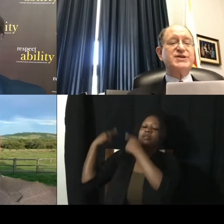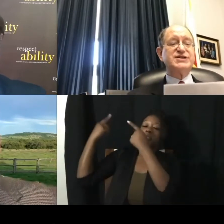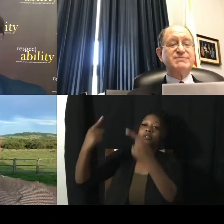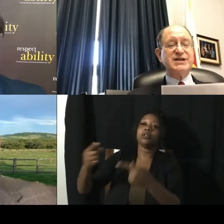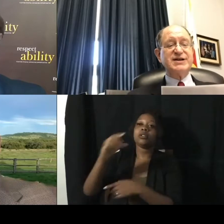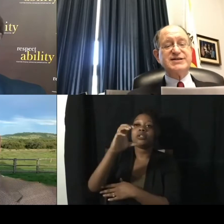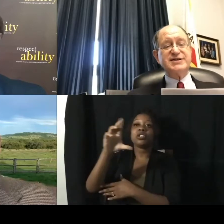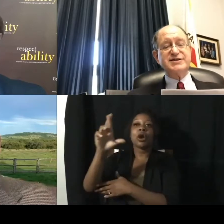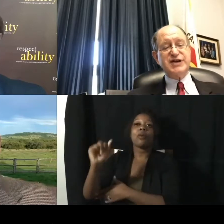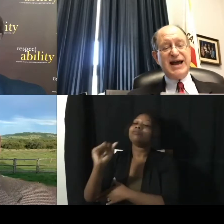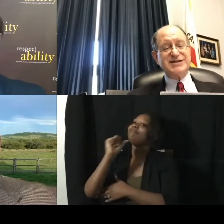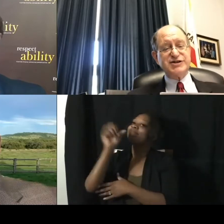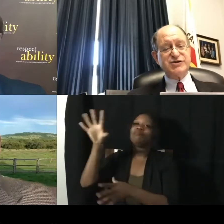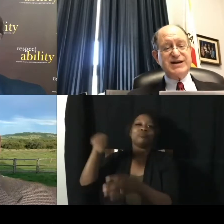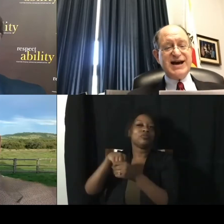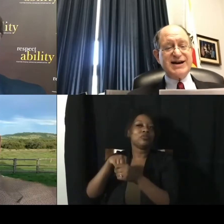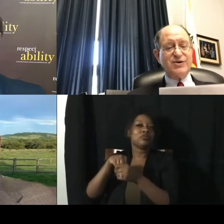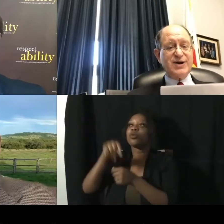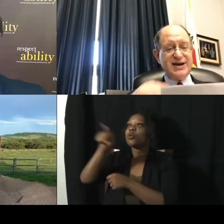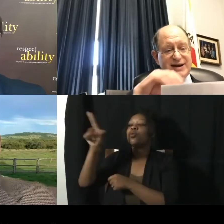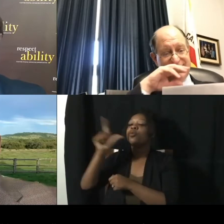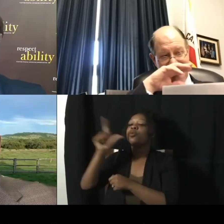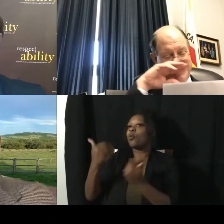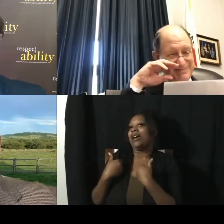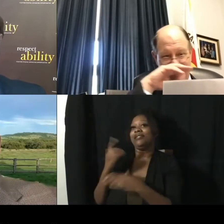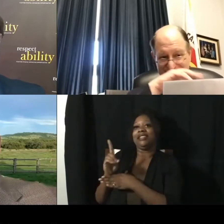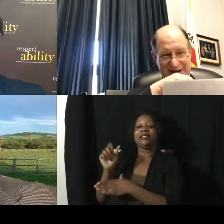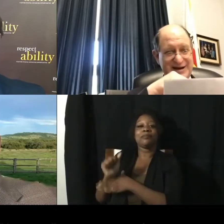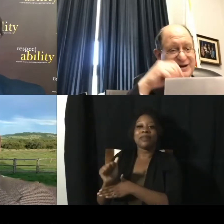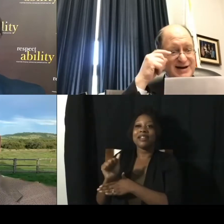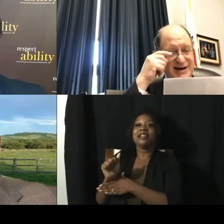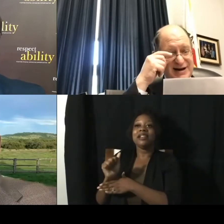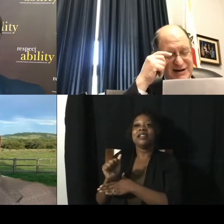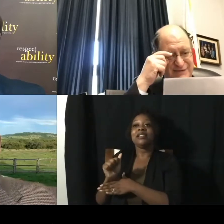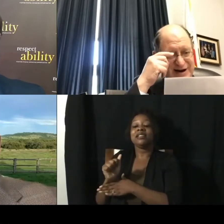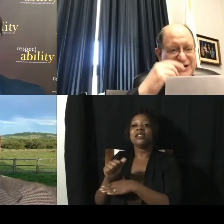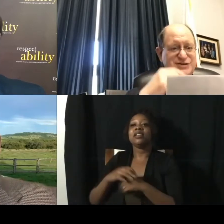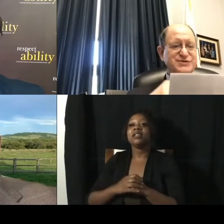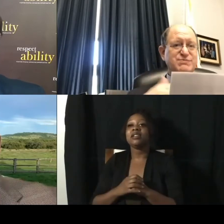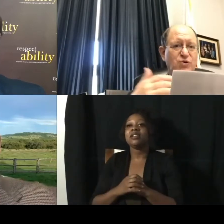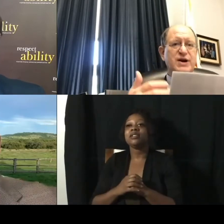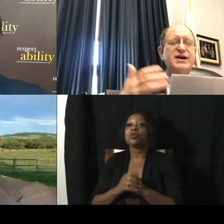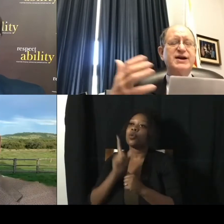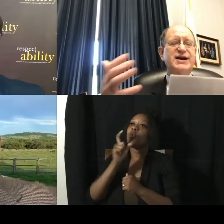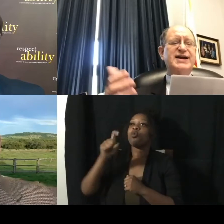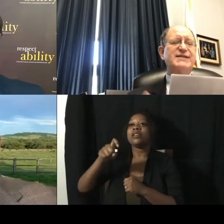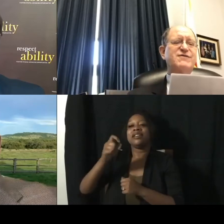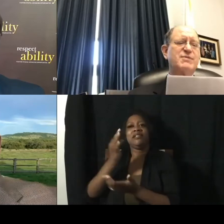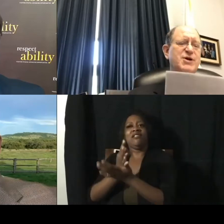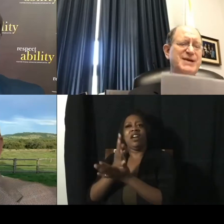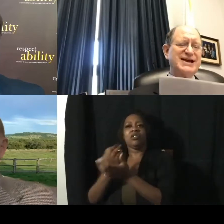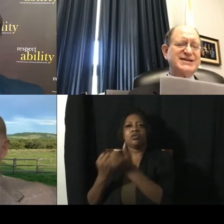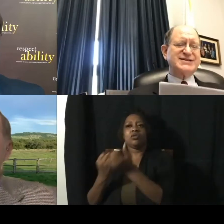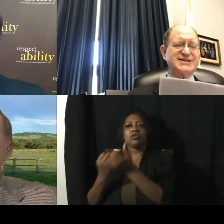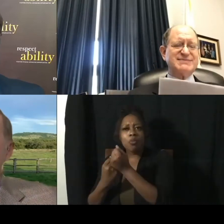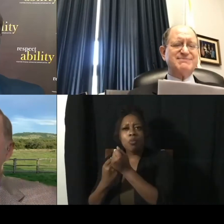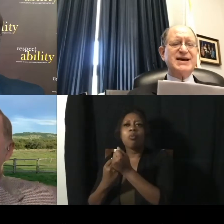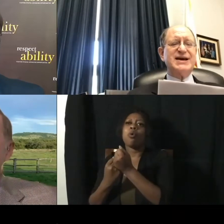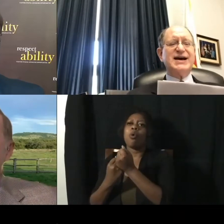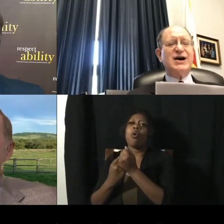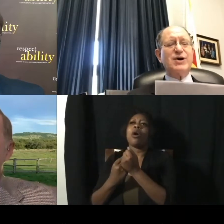with disabilities as a discrete category of people who need financial support and aid from our banking